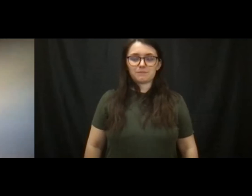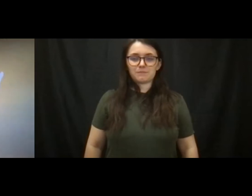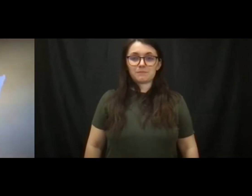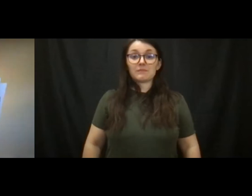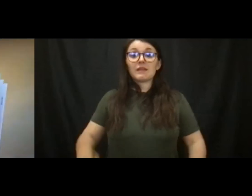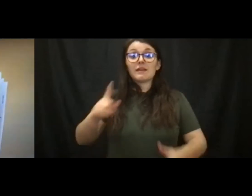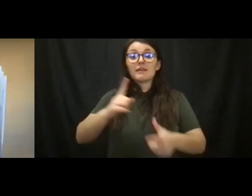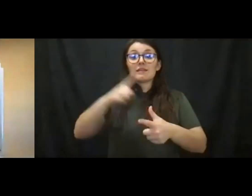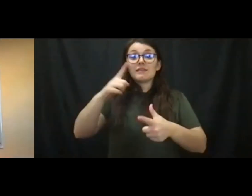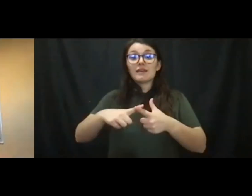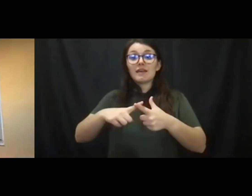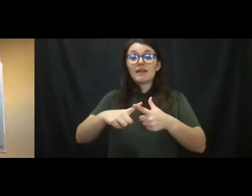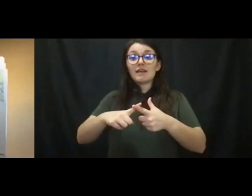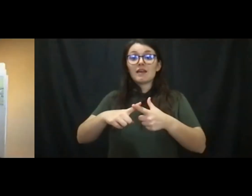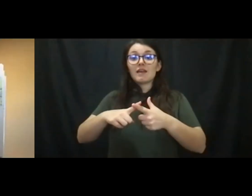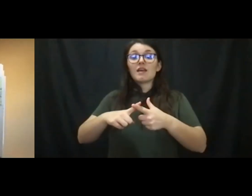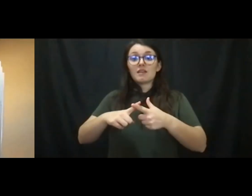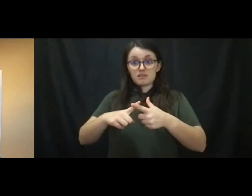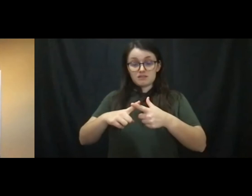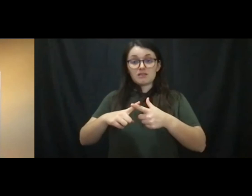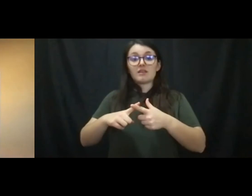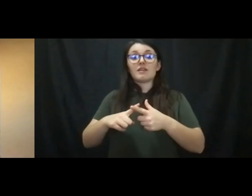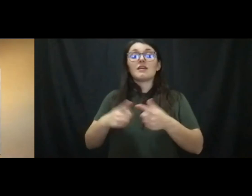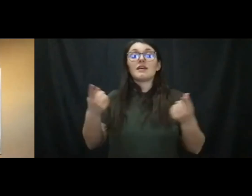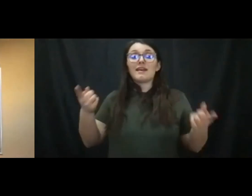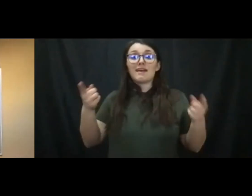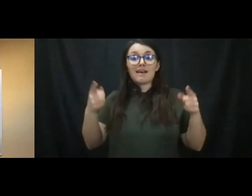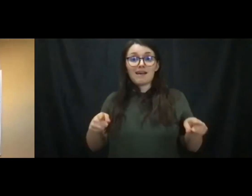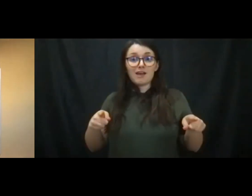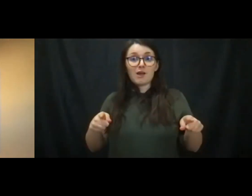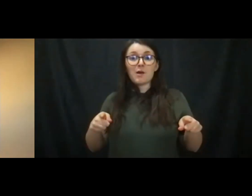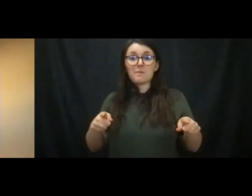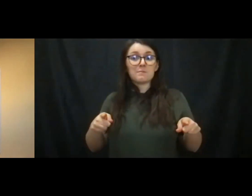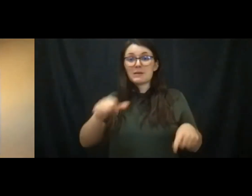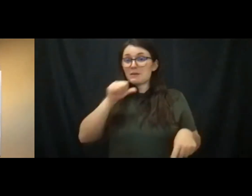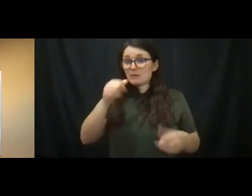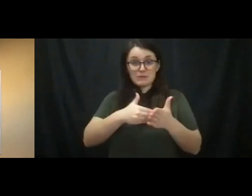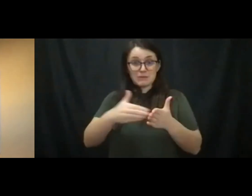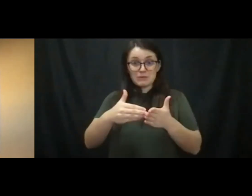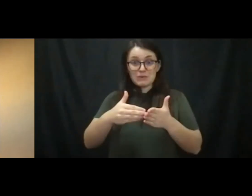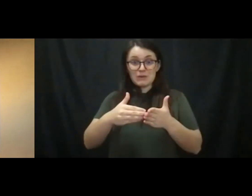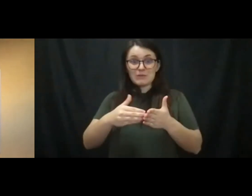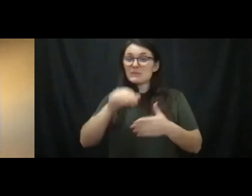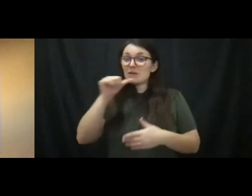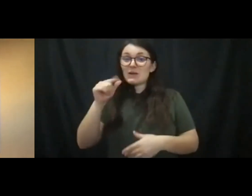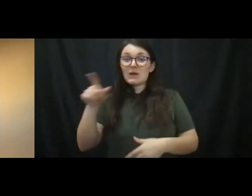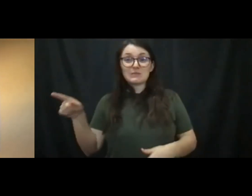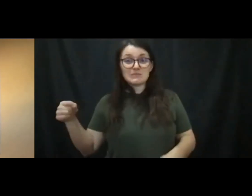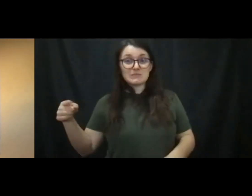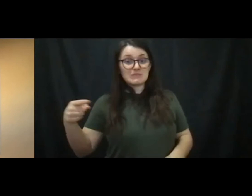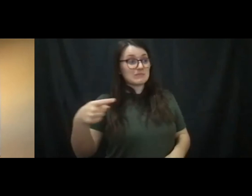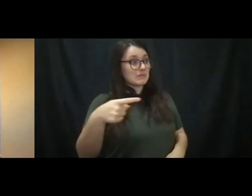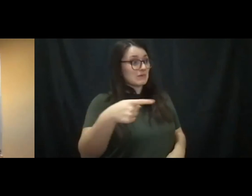Then Humphrey did something that no whale had ever done. Instead of swimming back out to sea, he went